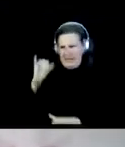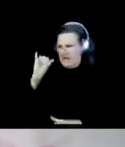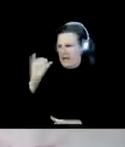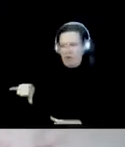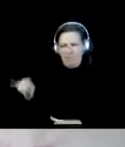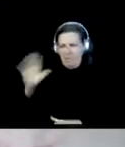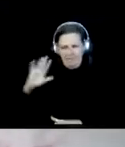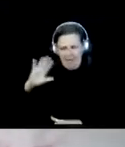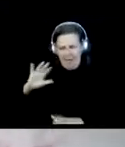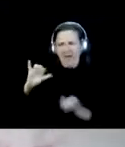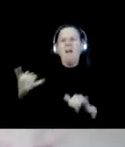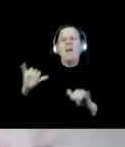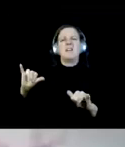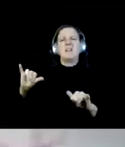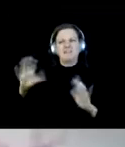that kind of sad.